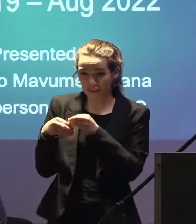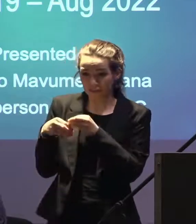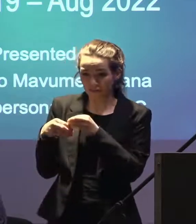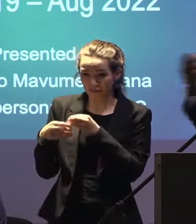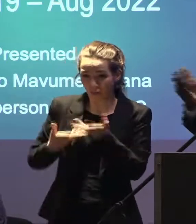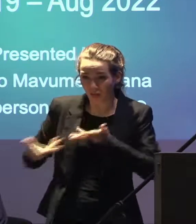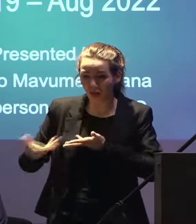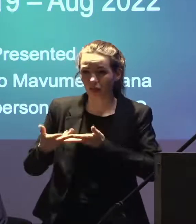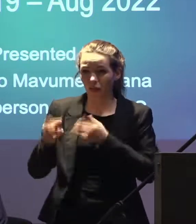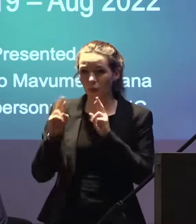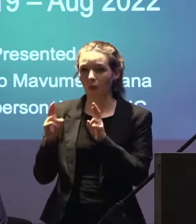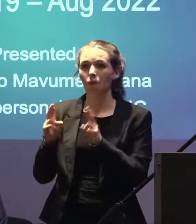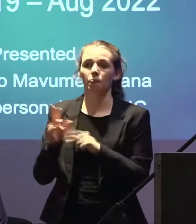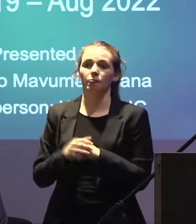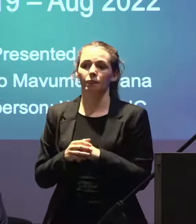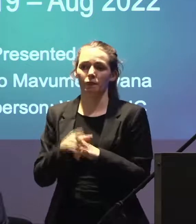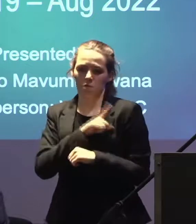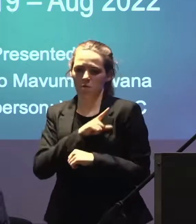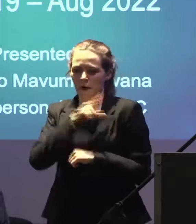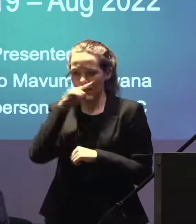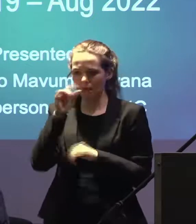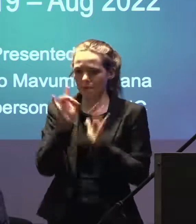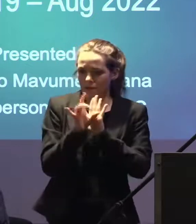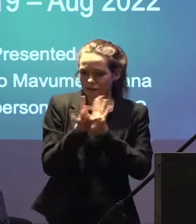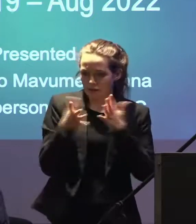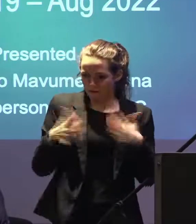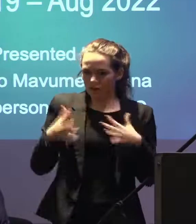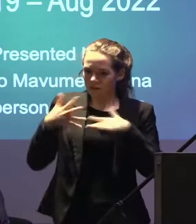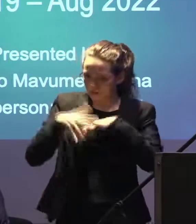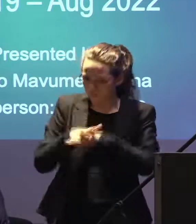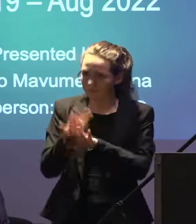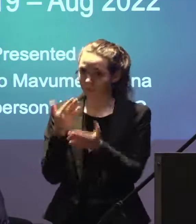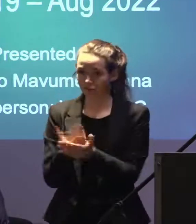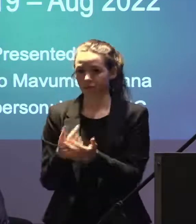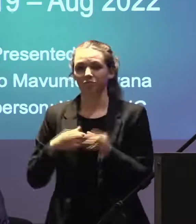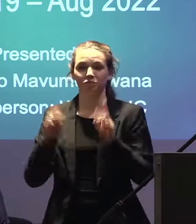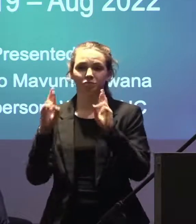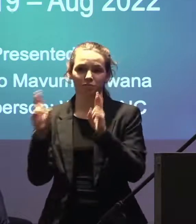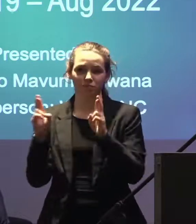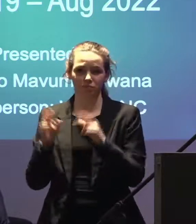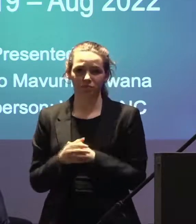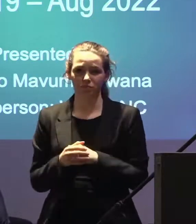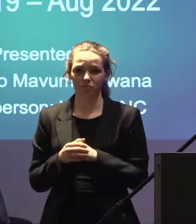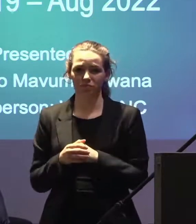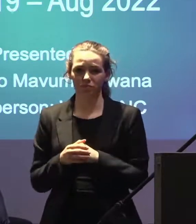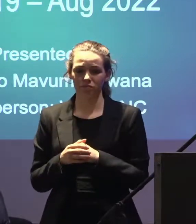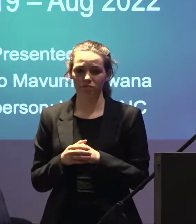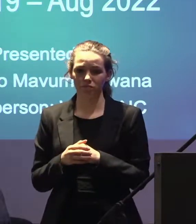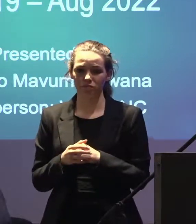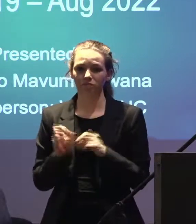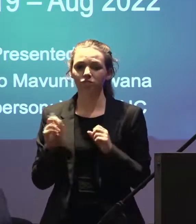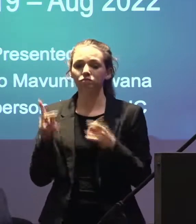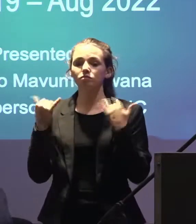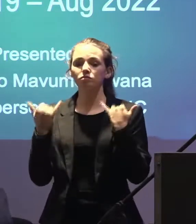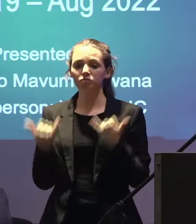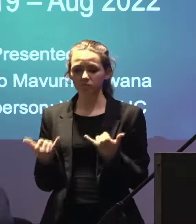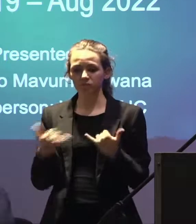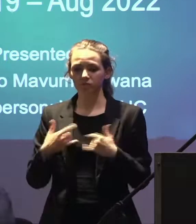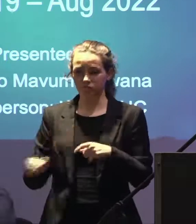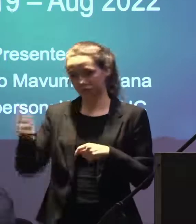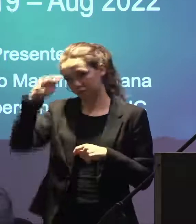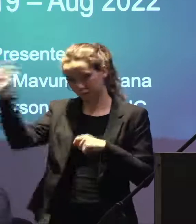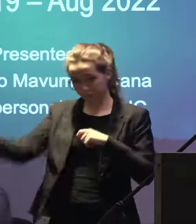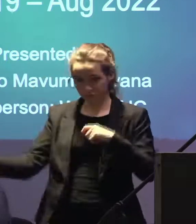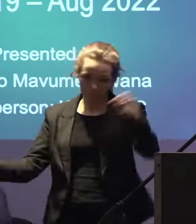get to implement the names that have already been gazetted. Just on that note of SANRAL. Well, colleagues, I'm now wearing a different